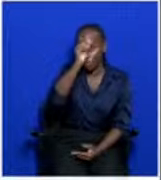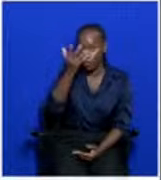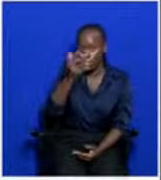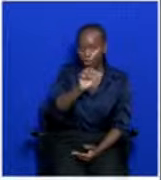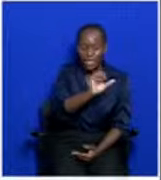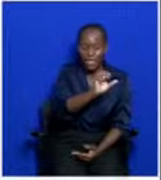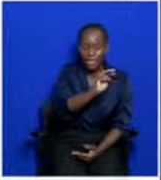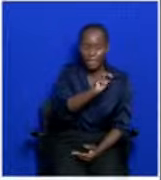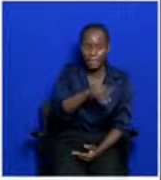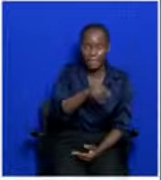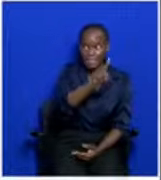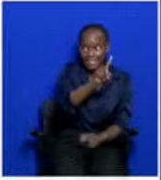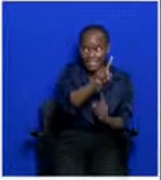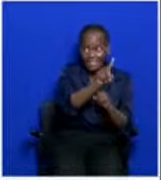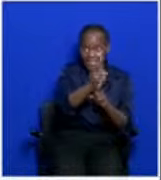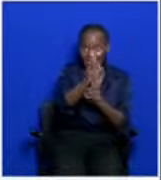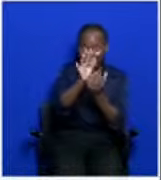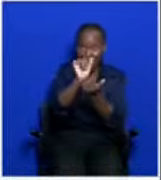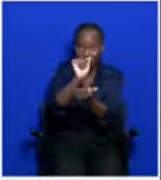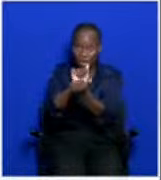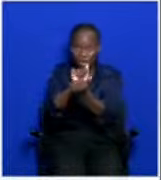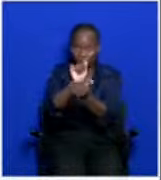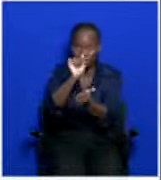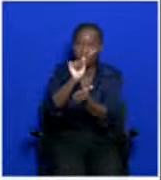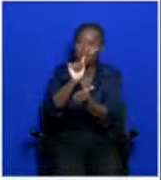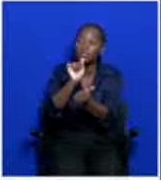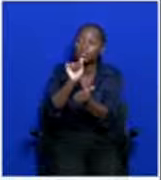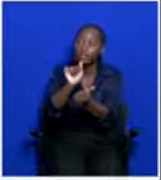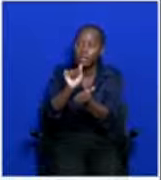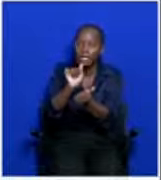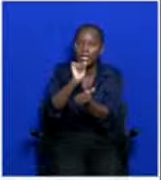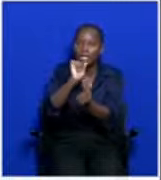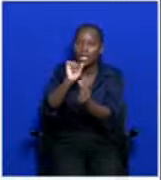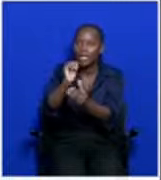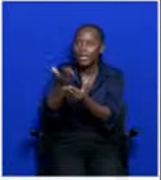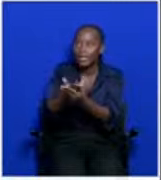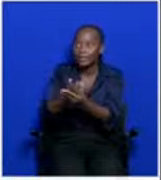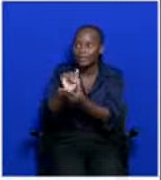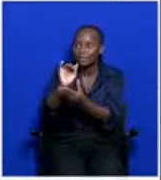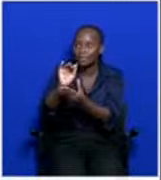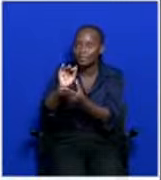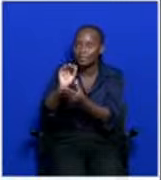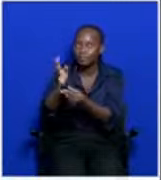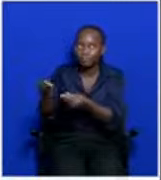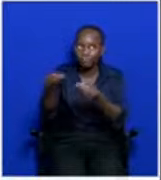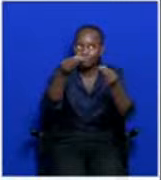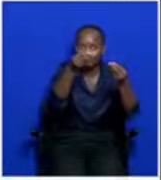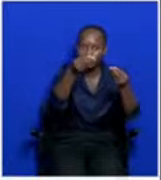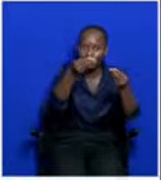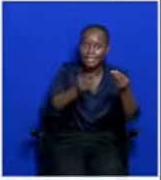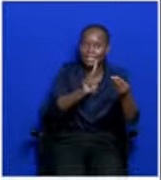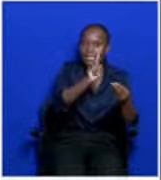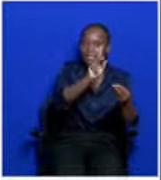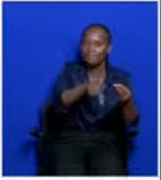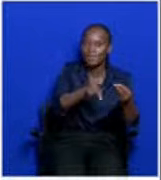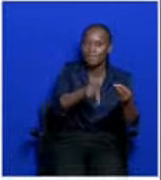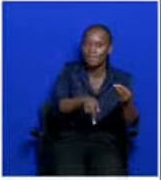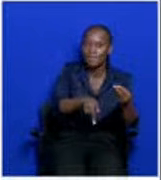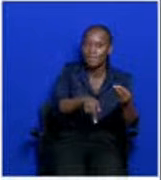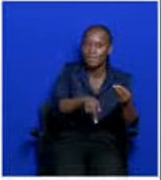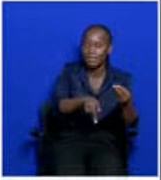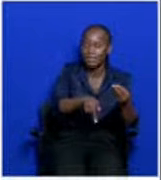DPP. So at that stage, the person who does that recommendation, it will be the senior